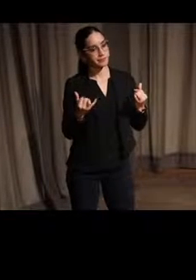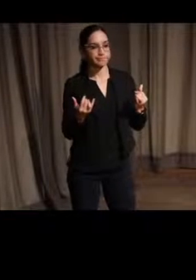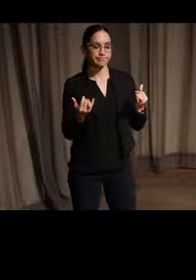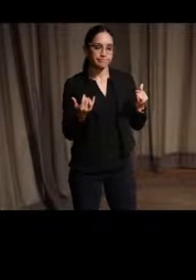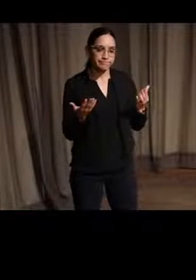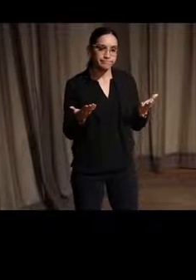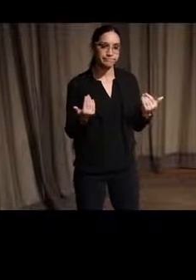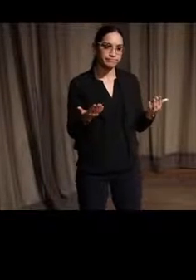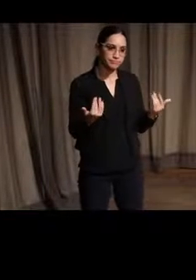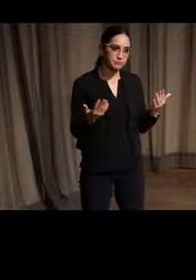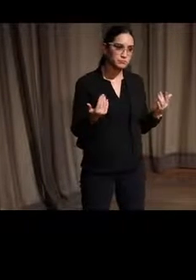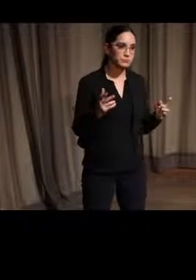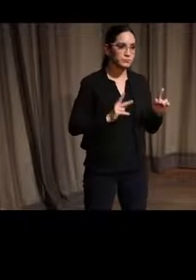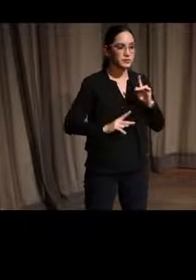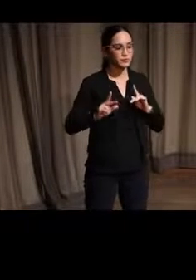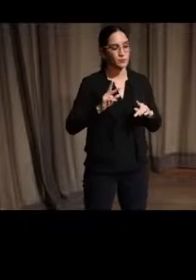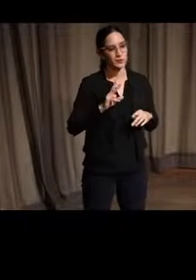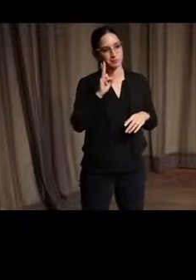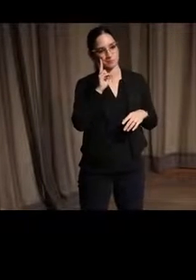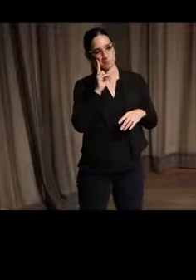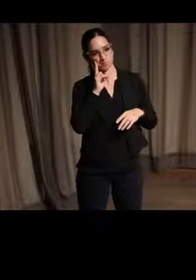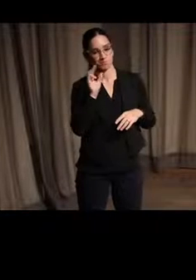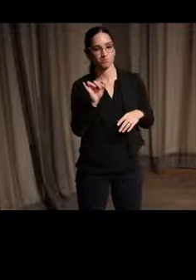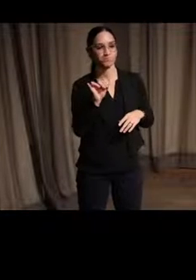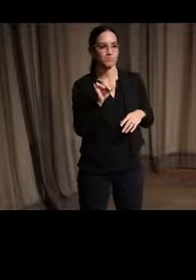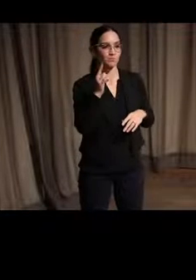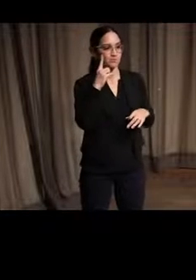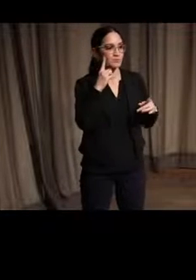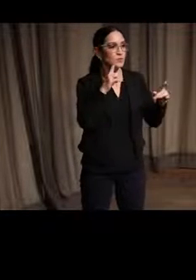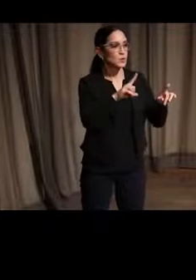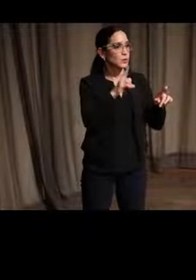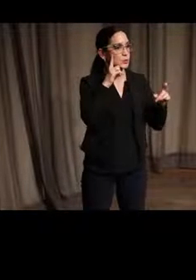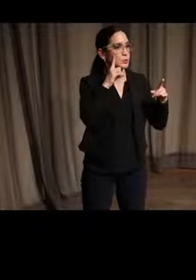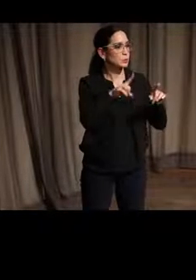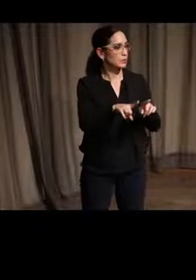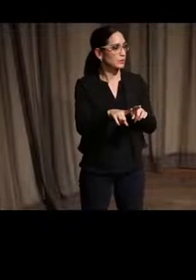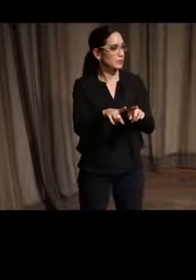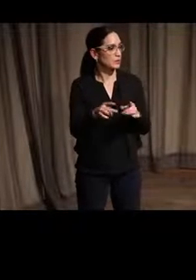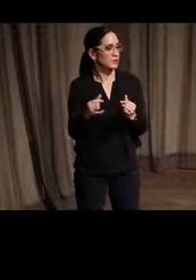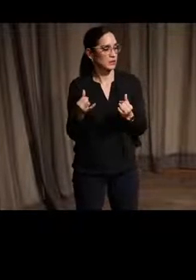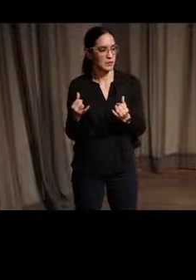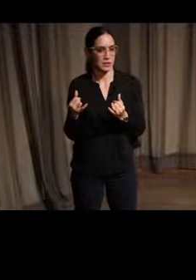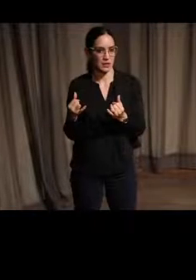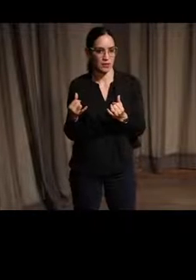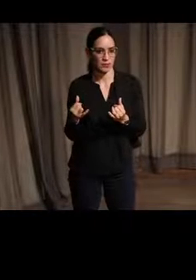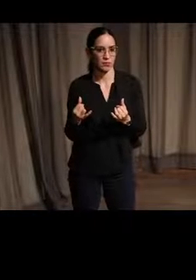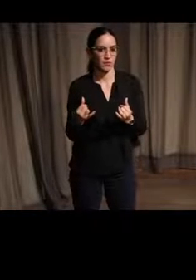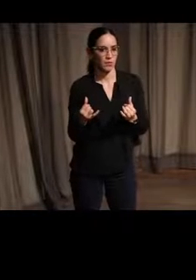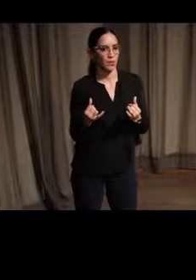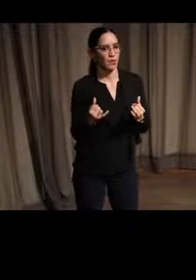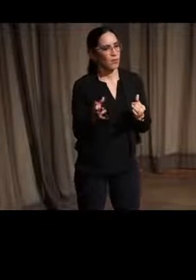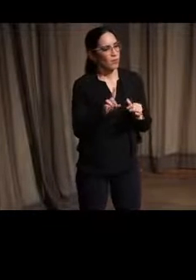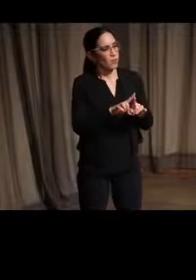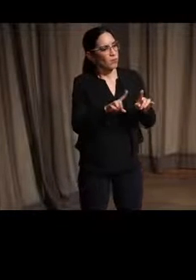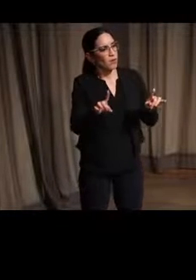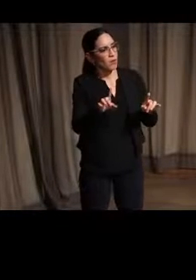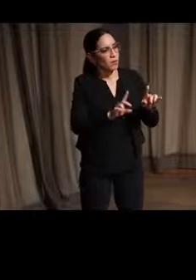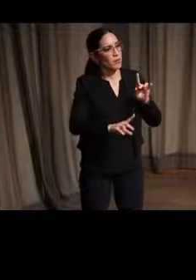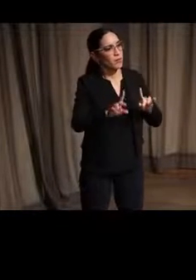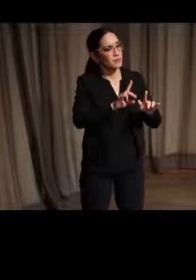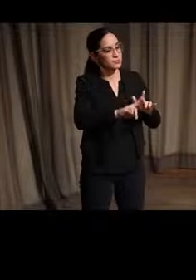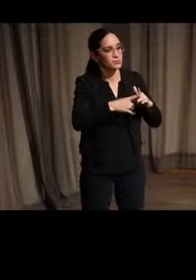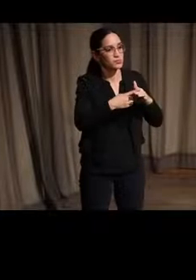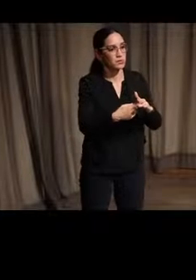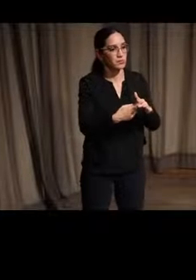seems like everybody is on the same page. Like, I've noticed the level of discourse is so much higher now than it used to be. Like, people have been reading a lot about this